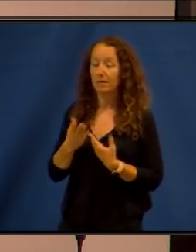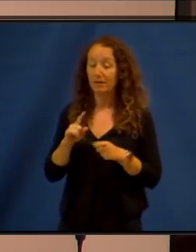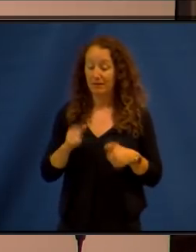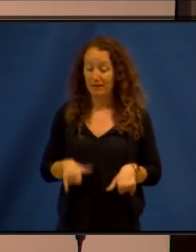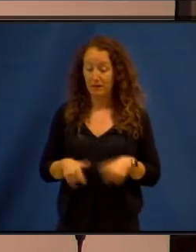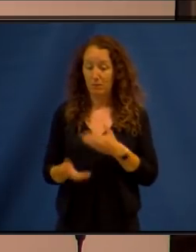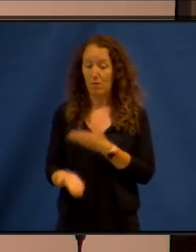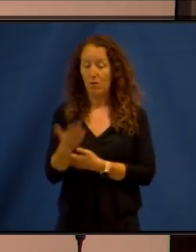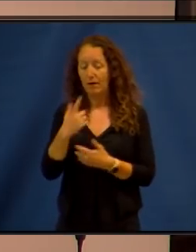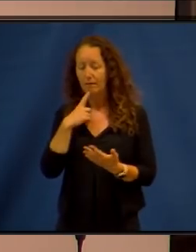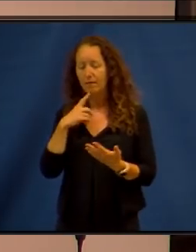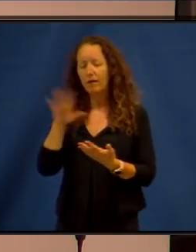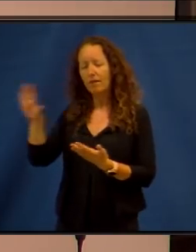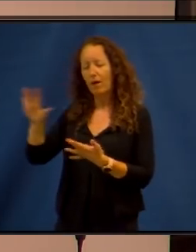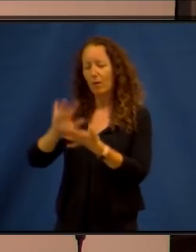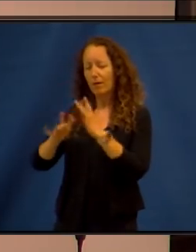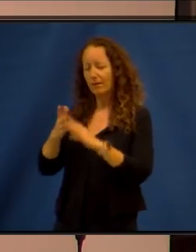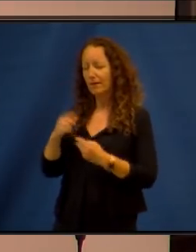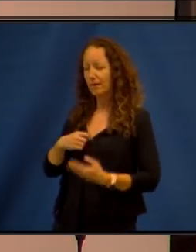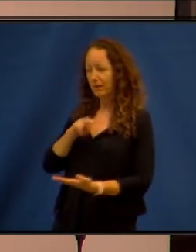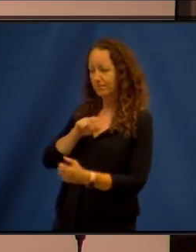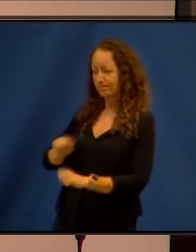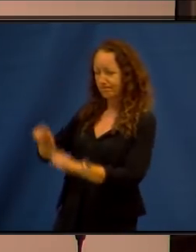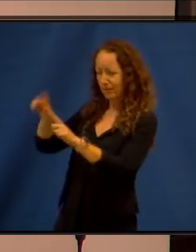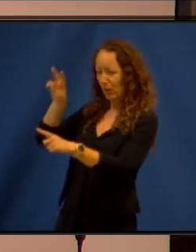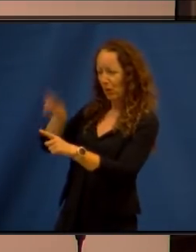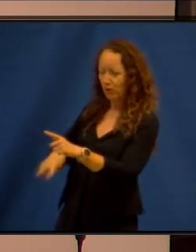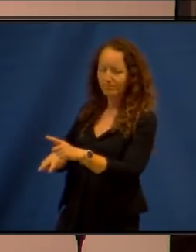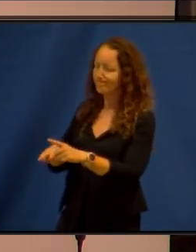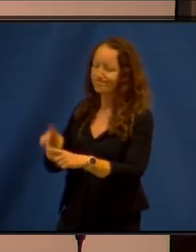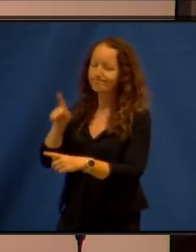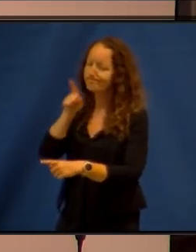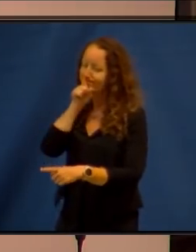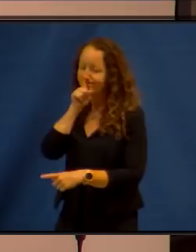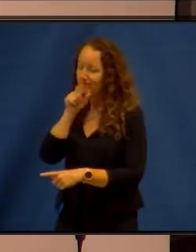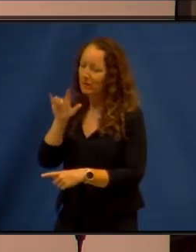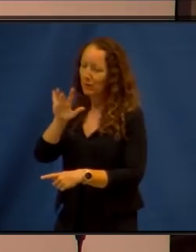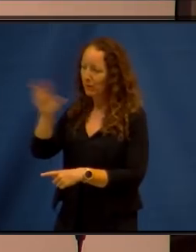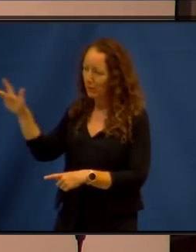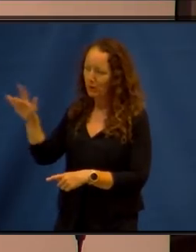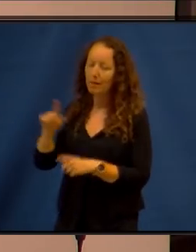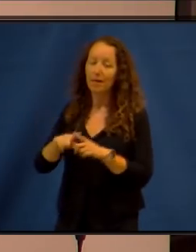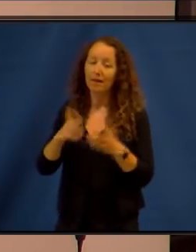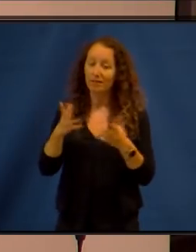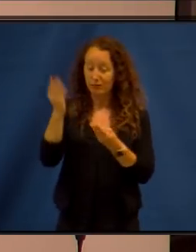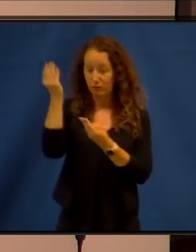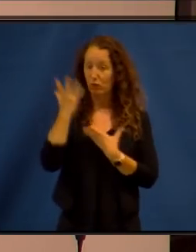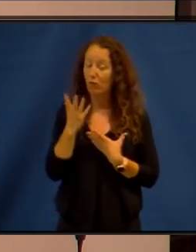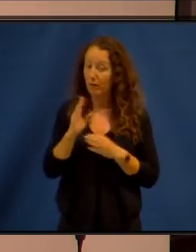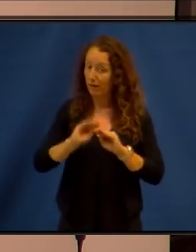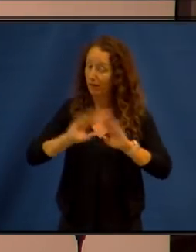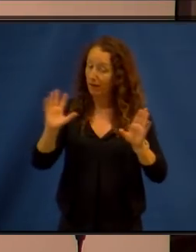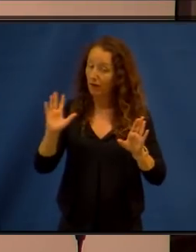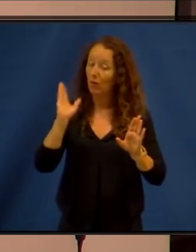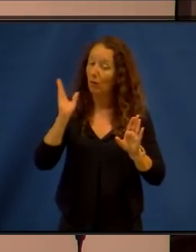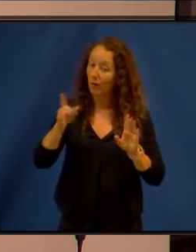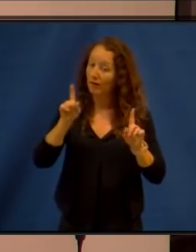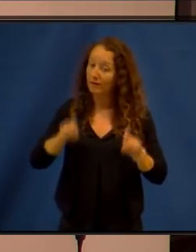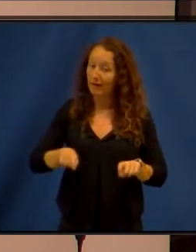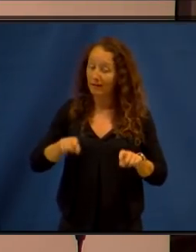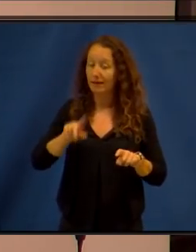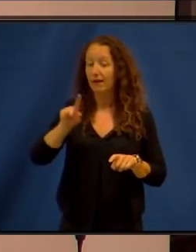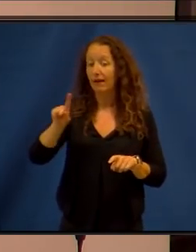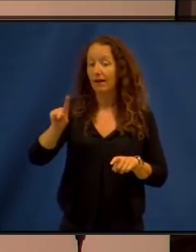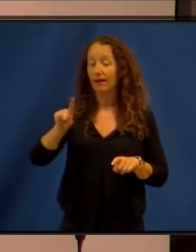their website, but they made it clear that there would be a testing event at Kingman High School from 7 a.m. to